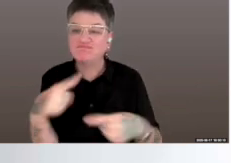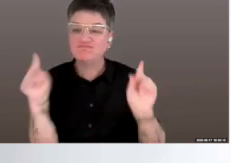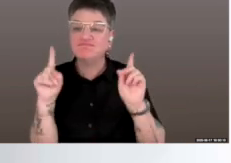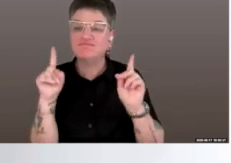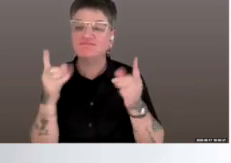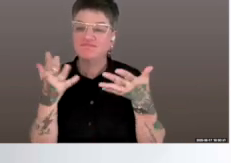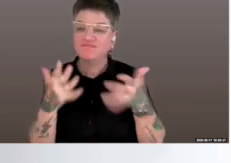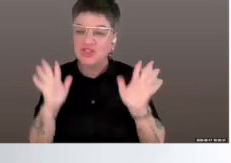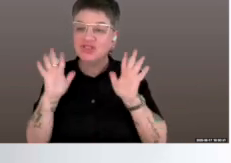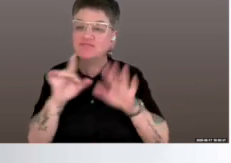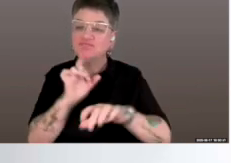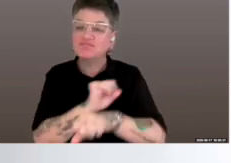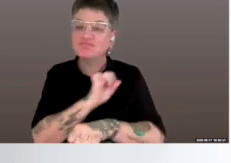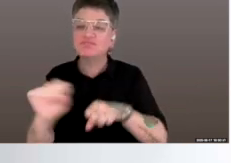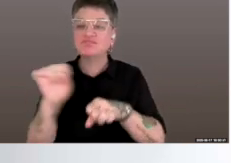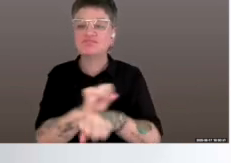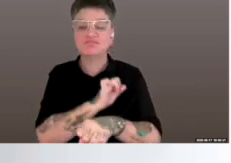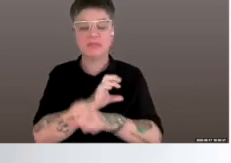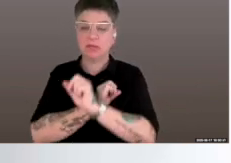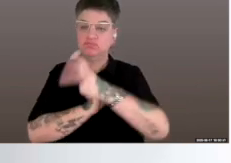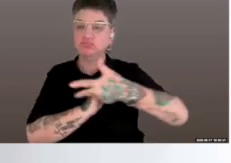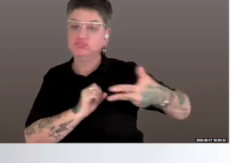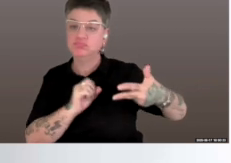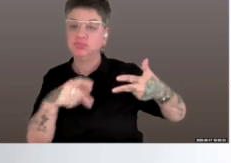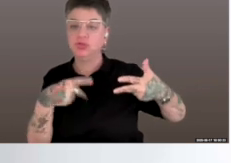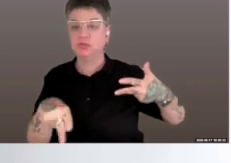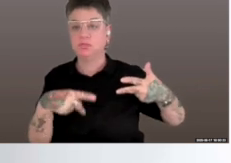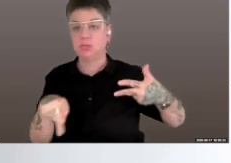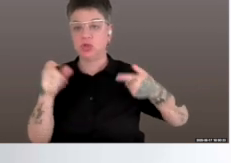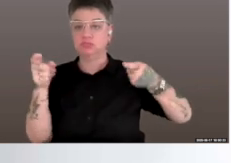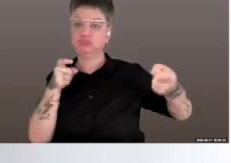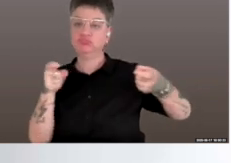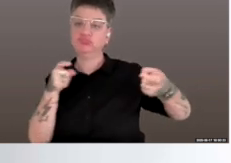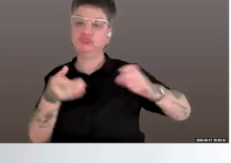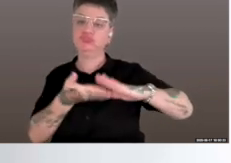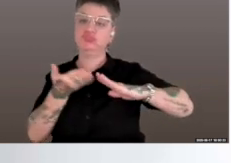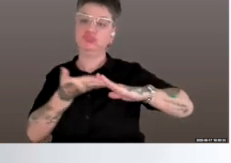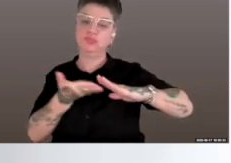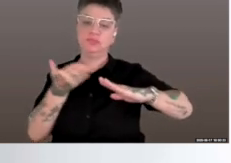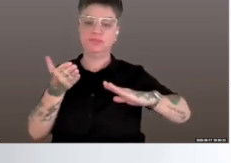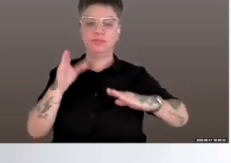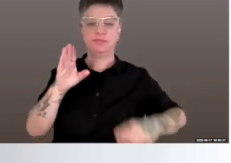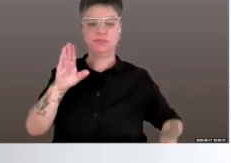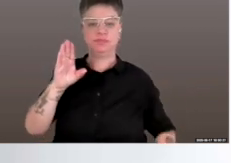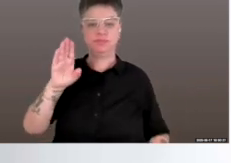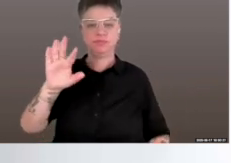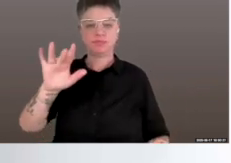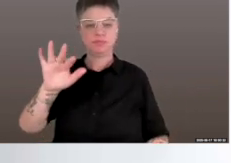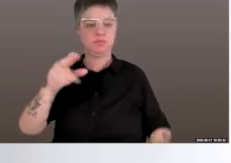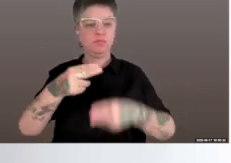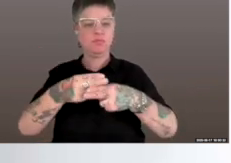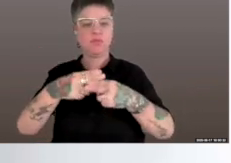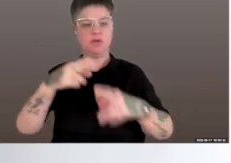school buses in the state with new zero-emission school buses and their supporting infrastructure. The